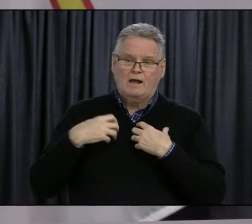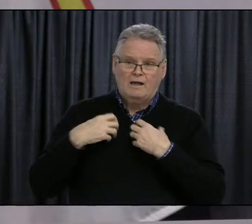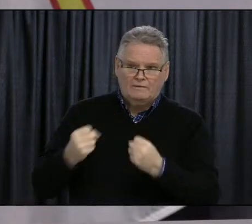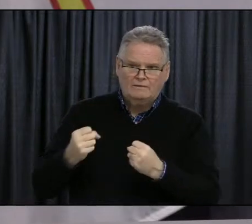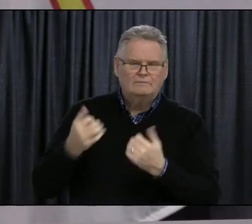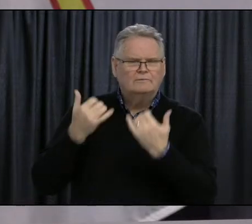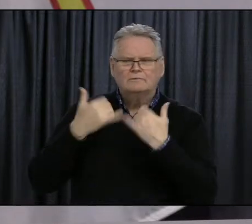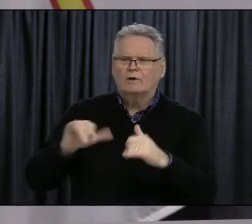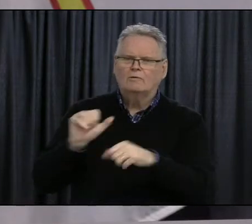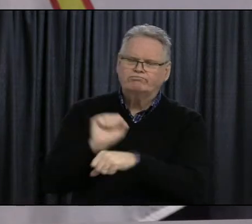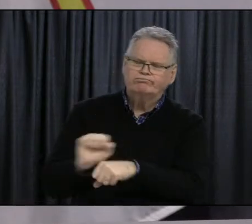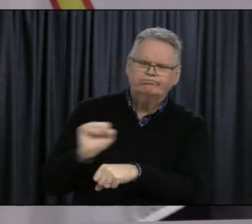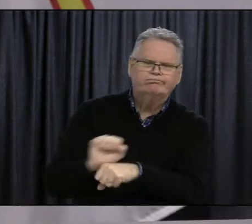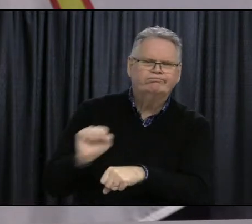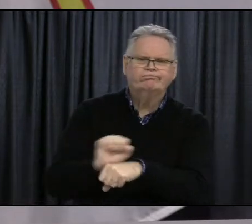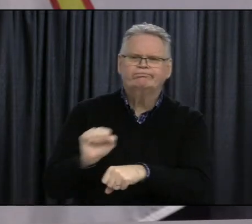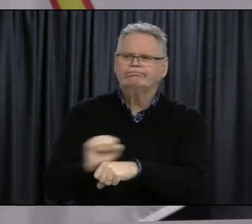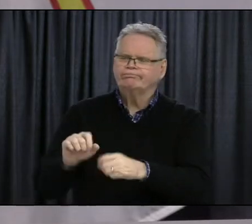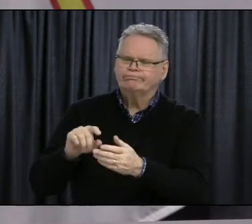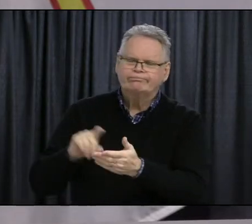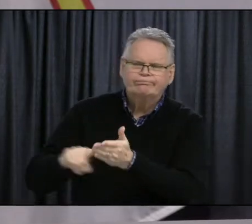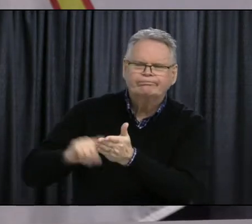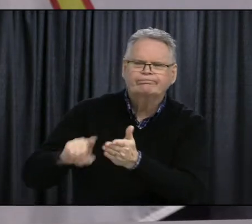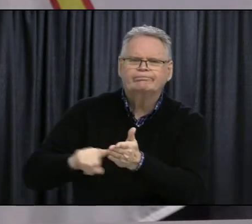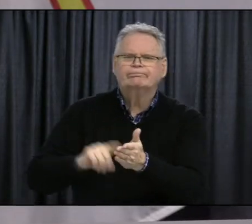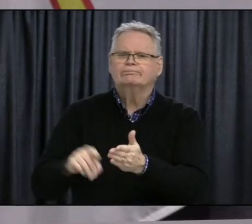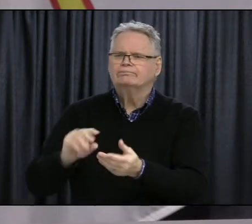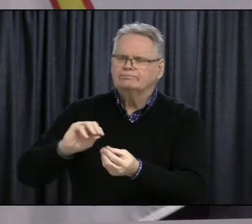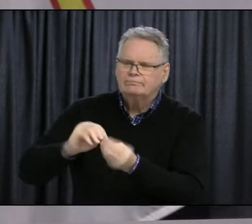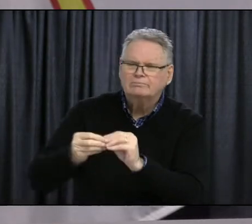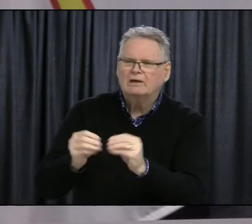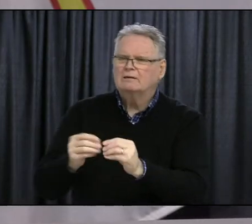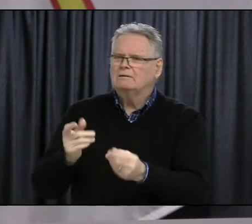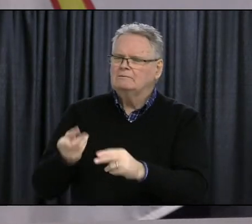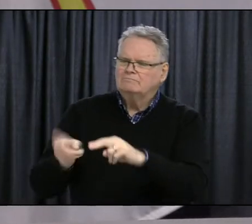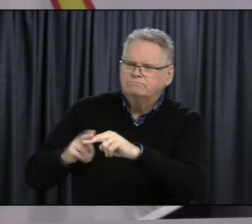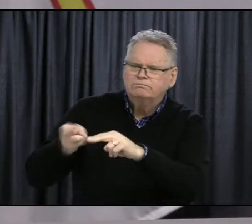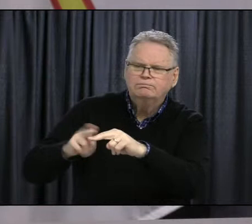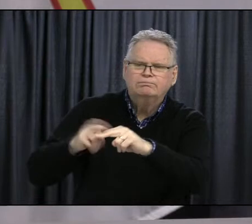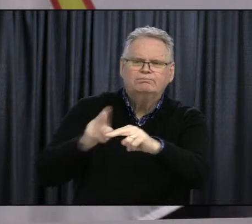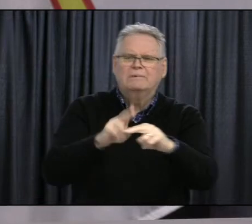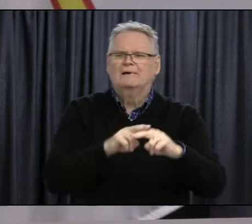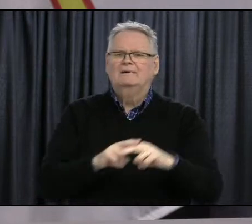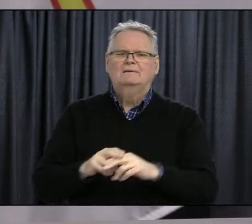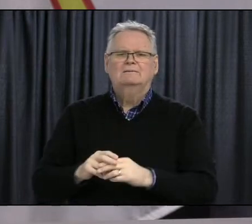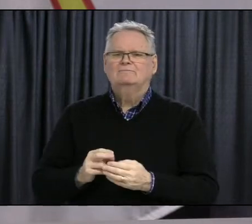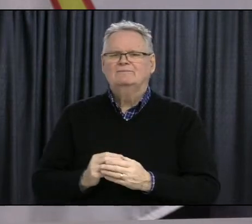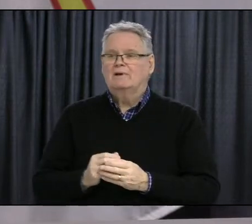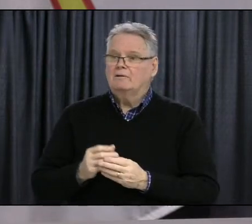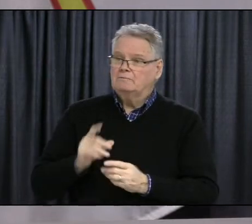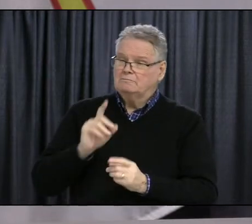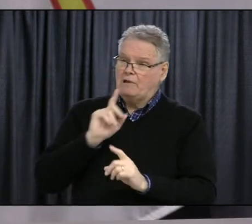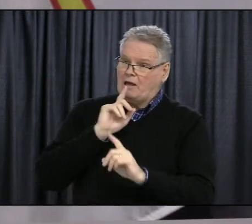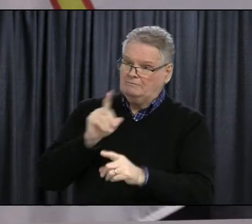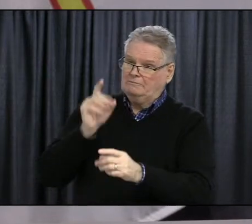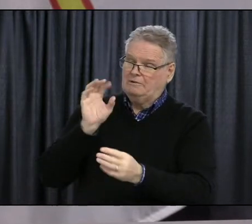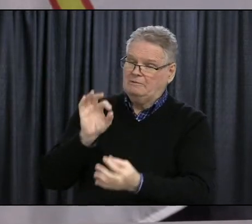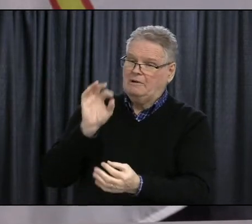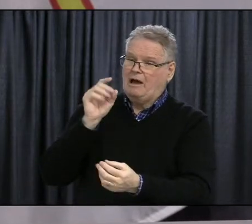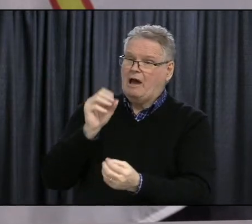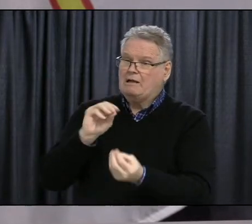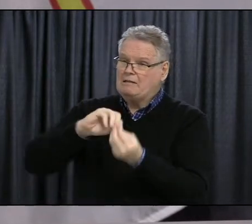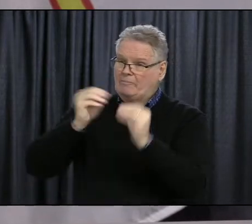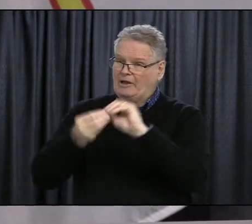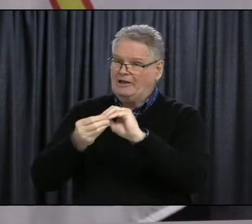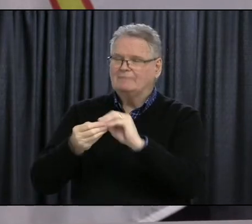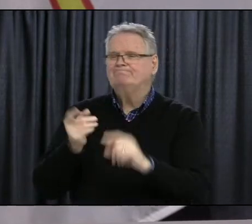is changing as we speak, I think. But certainly, there's quite a number of people in isolation, and